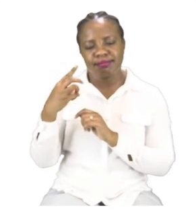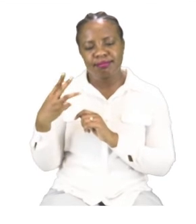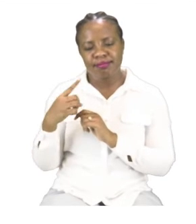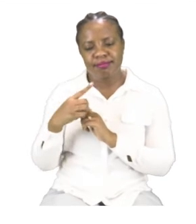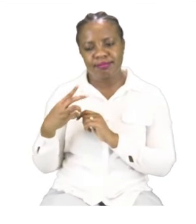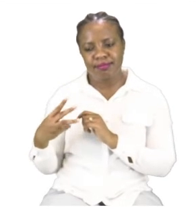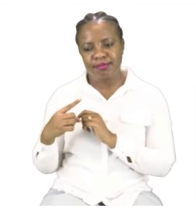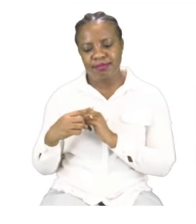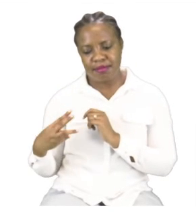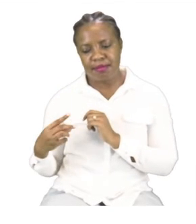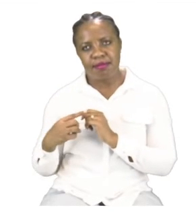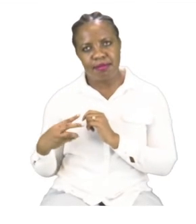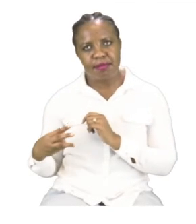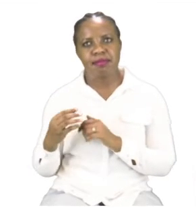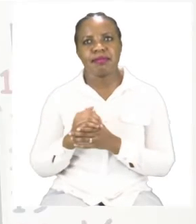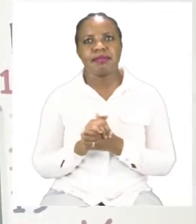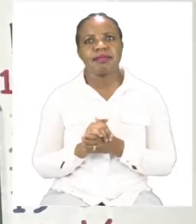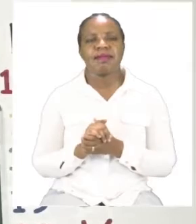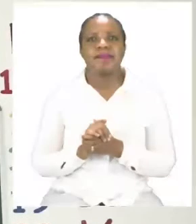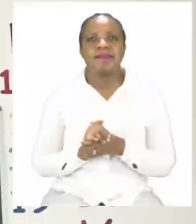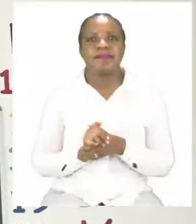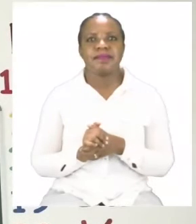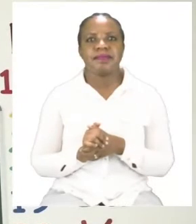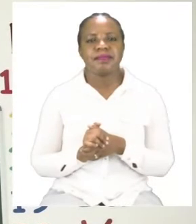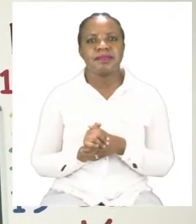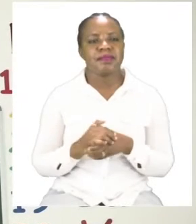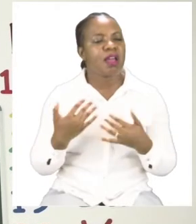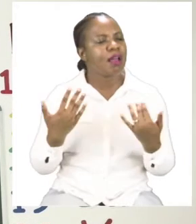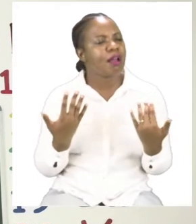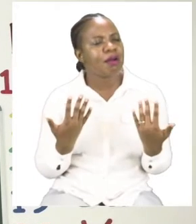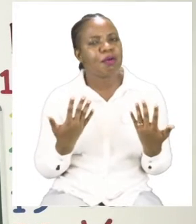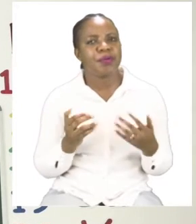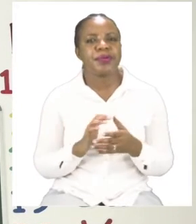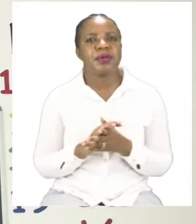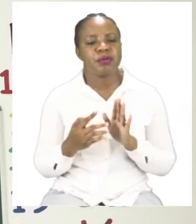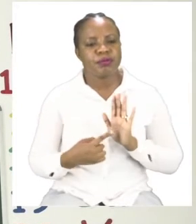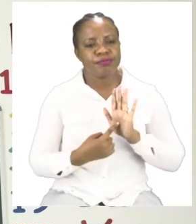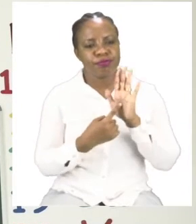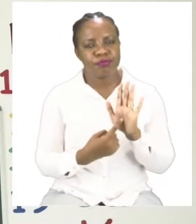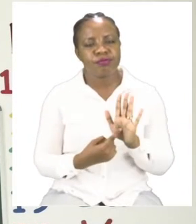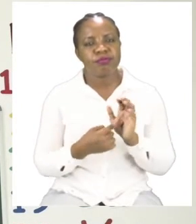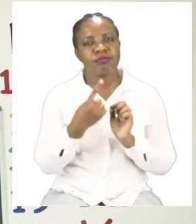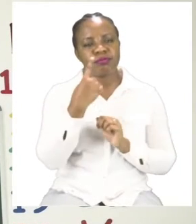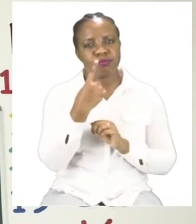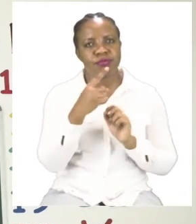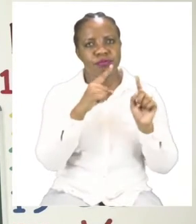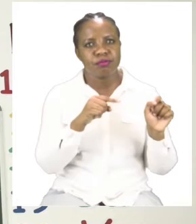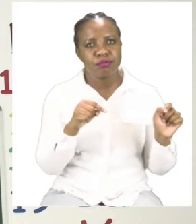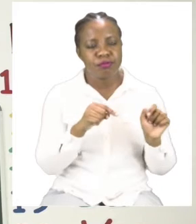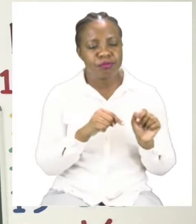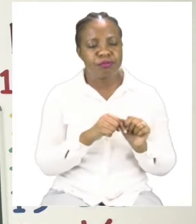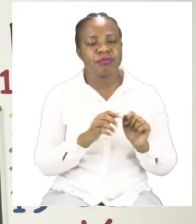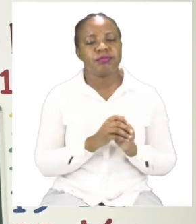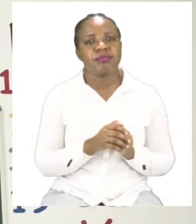bridge so that our answers are 13? Well, I'm going to do one with you. The one that you can see that starts with 6